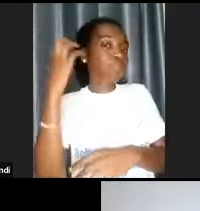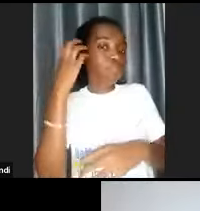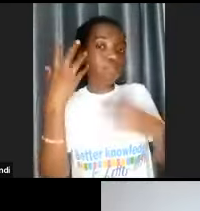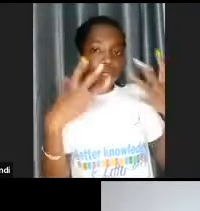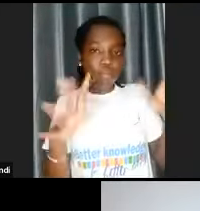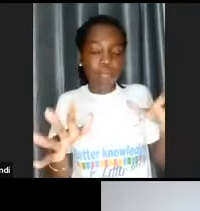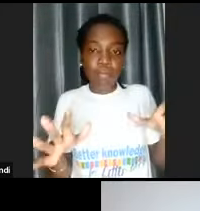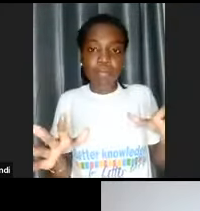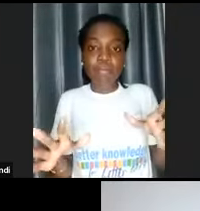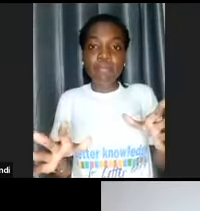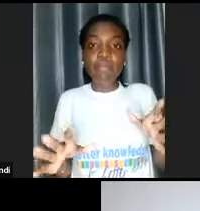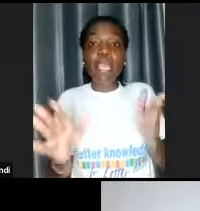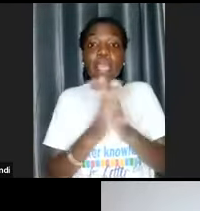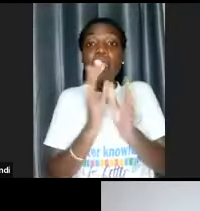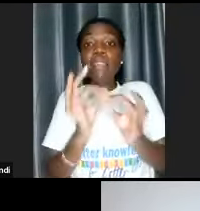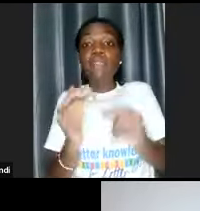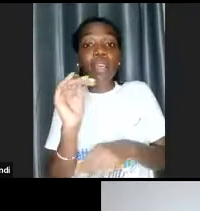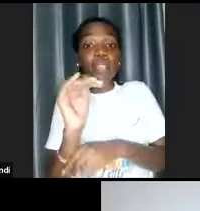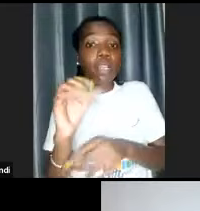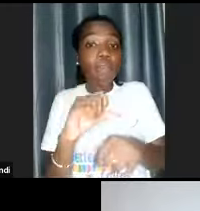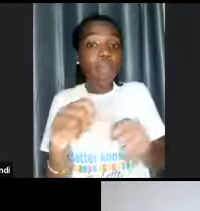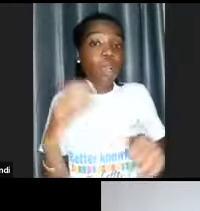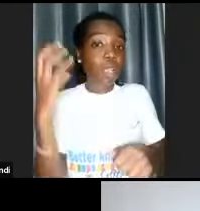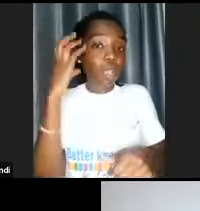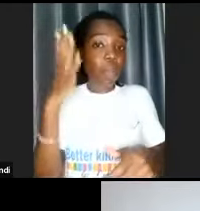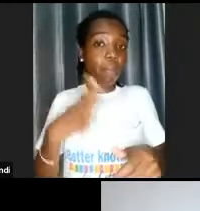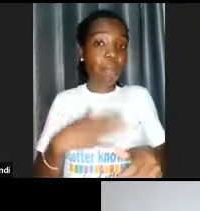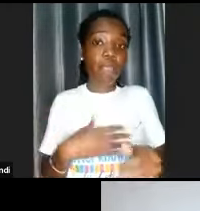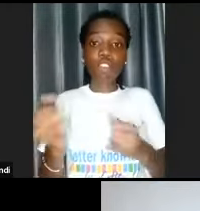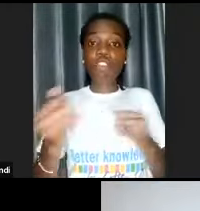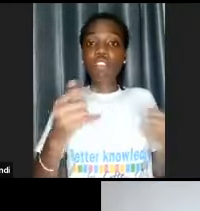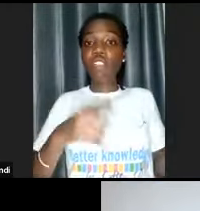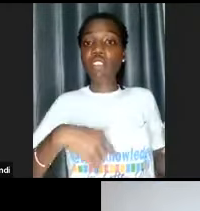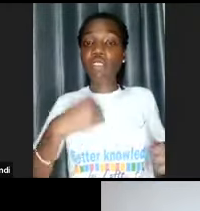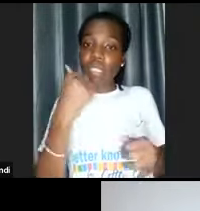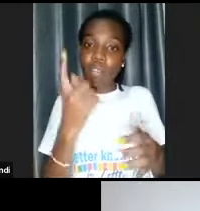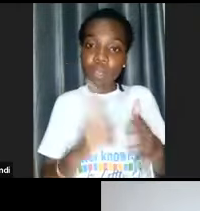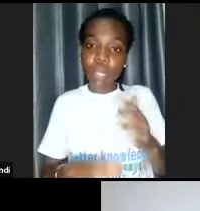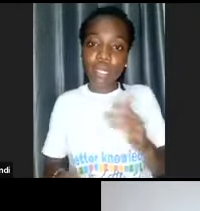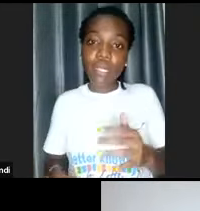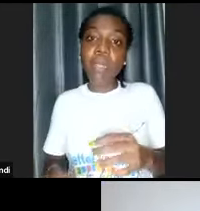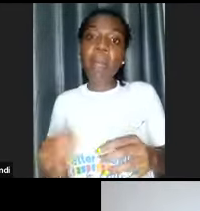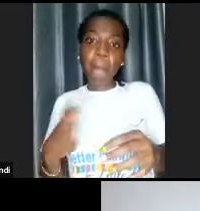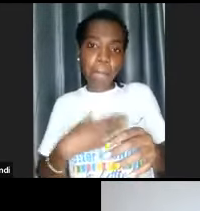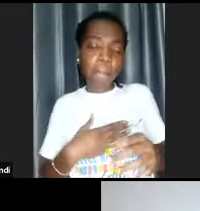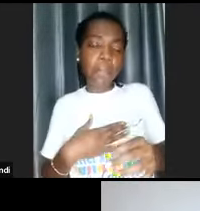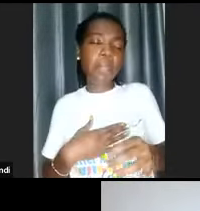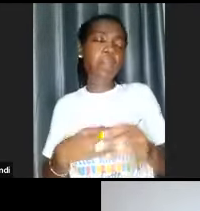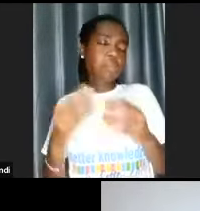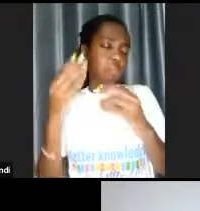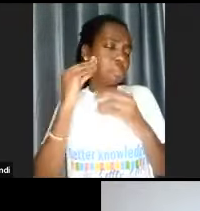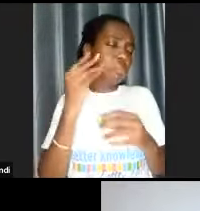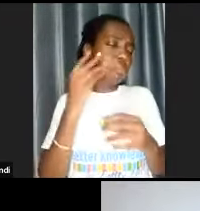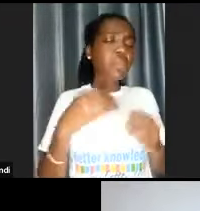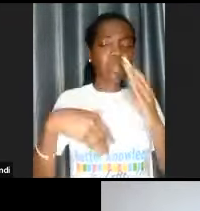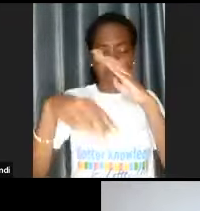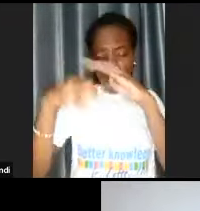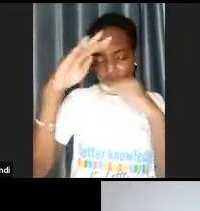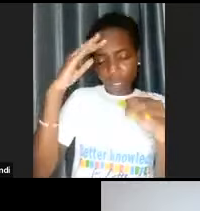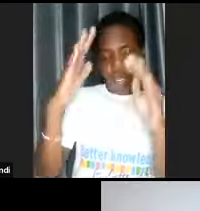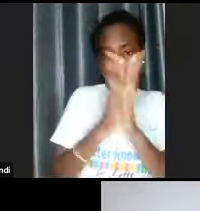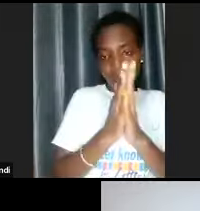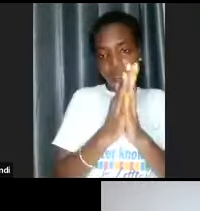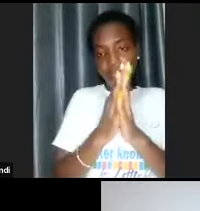ask me about career, remember when I introduced myself, I said, if I was to introduce myself, I would say I'm a strategy expert in terms of strategic execution. I am a